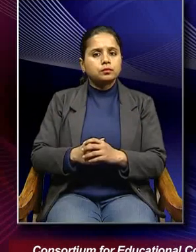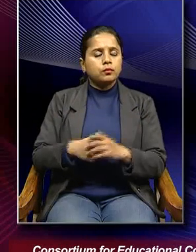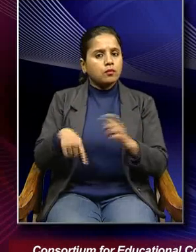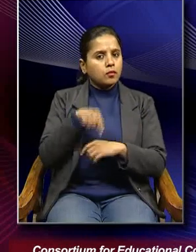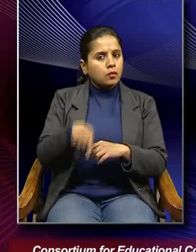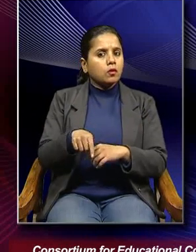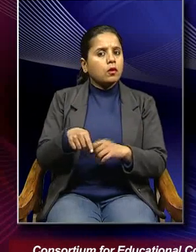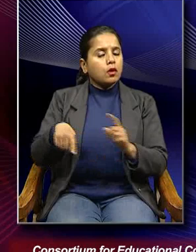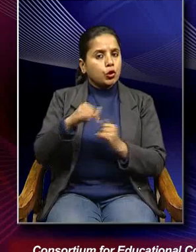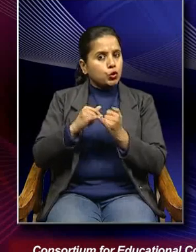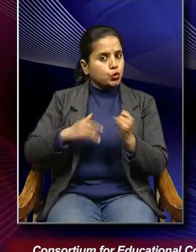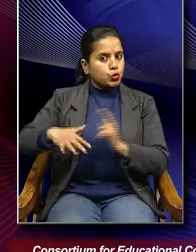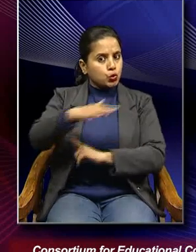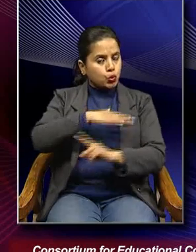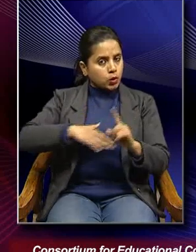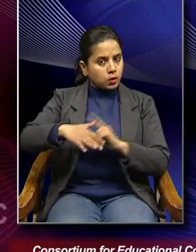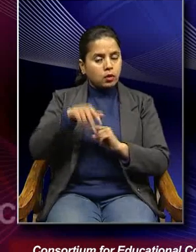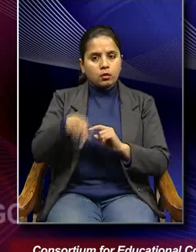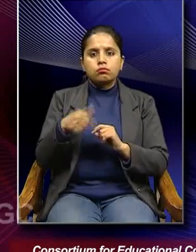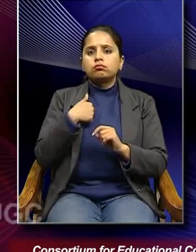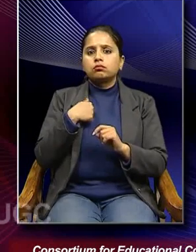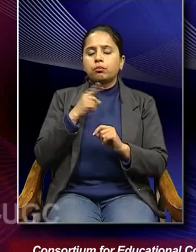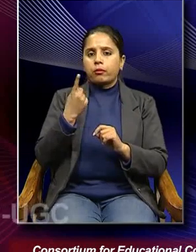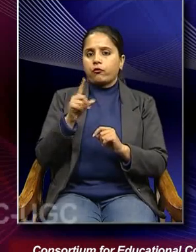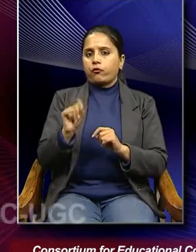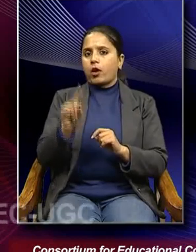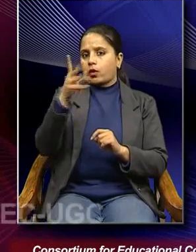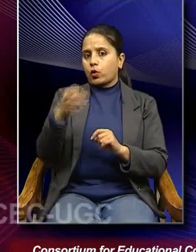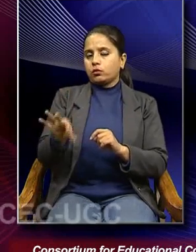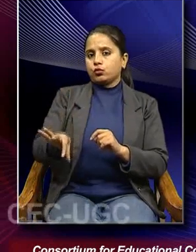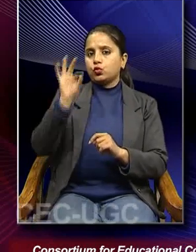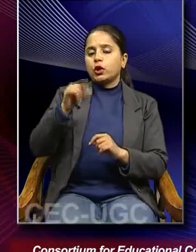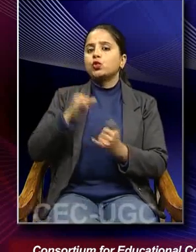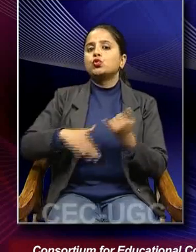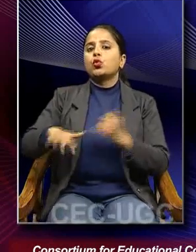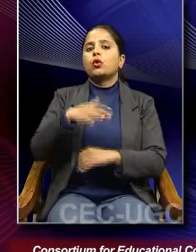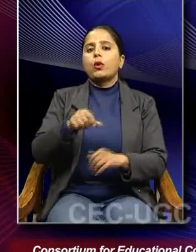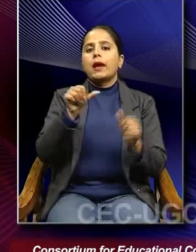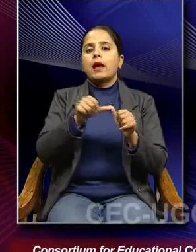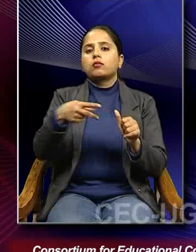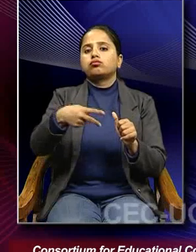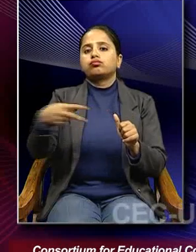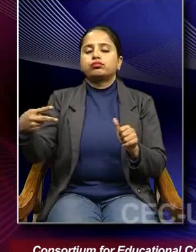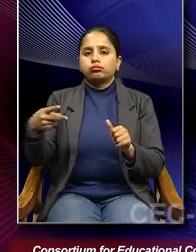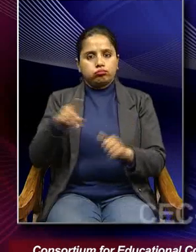being societal preferred to, that the society is preferring A double dash